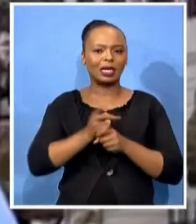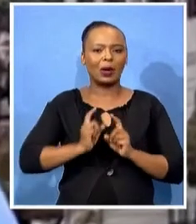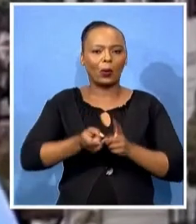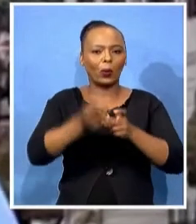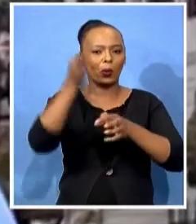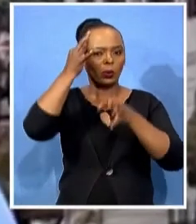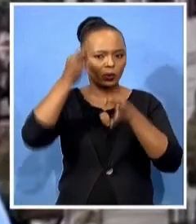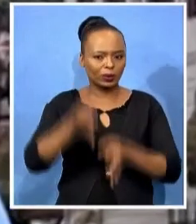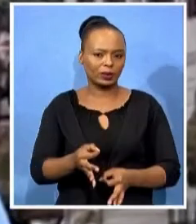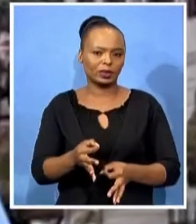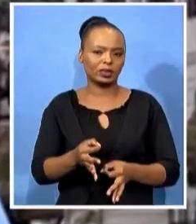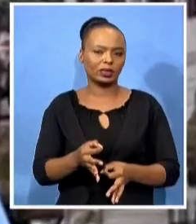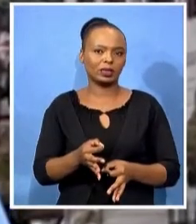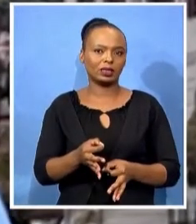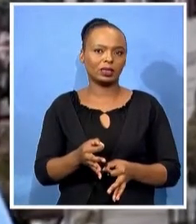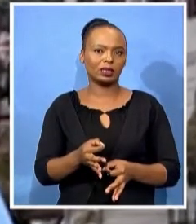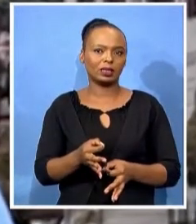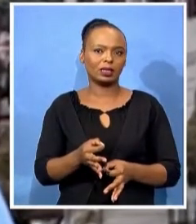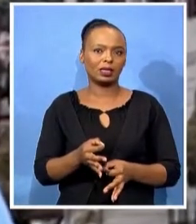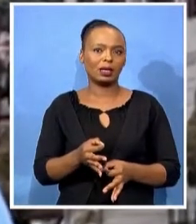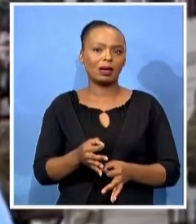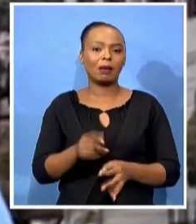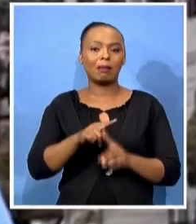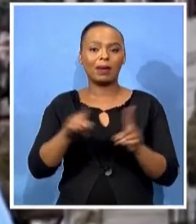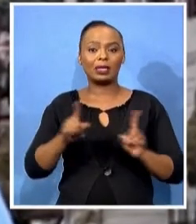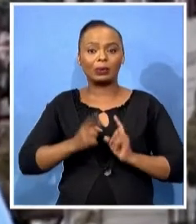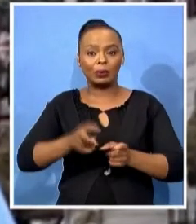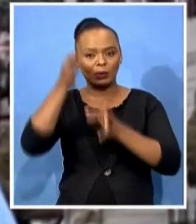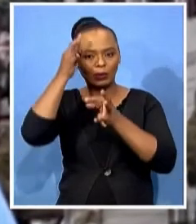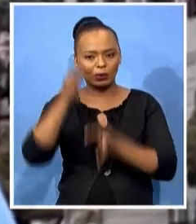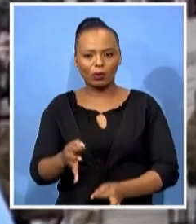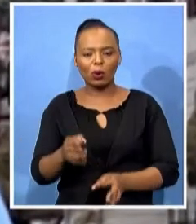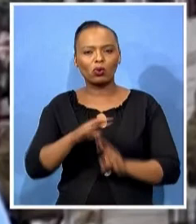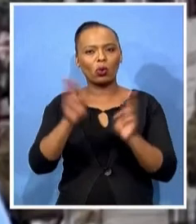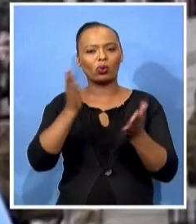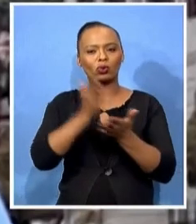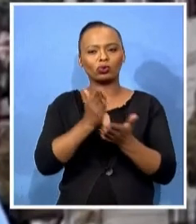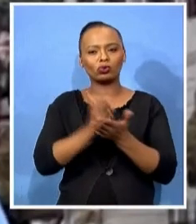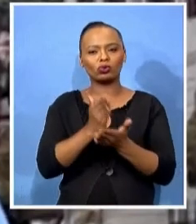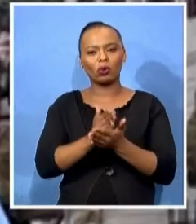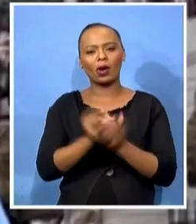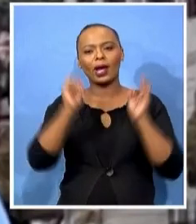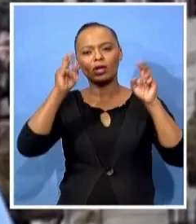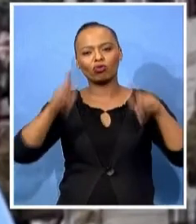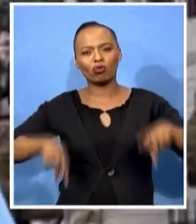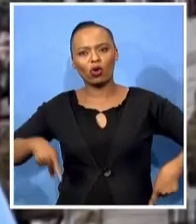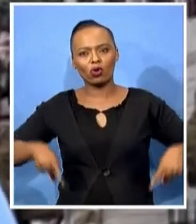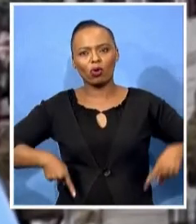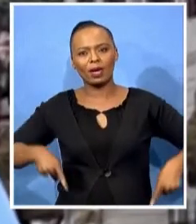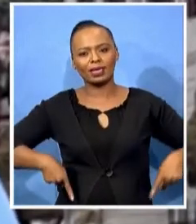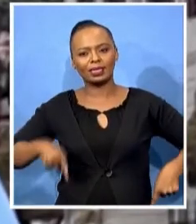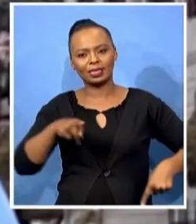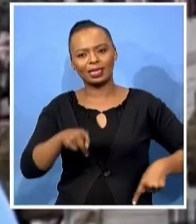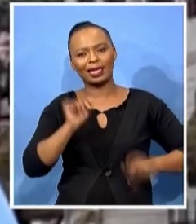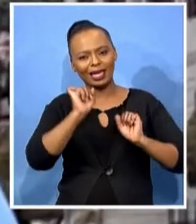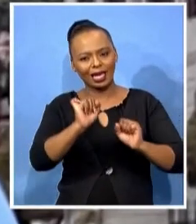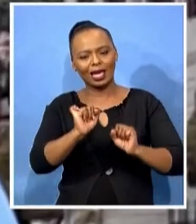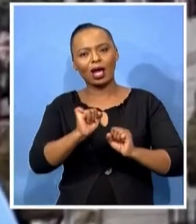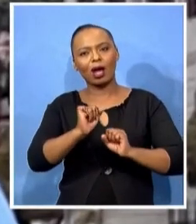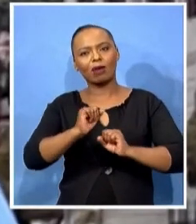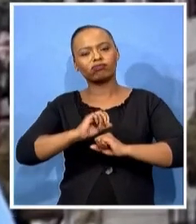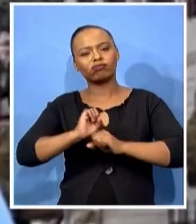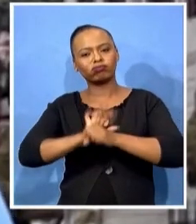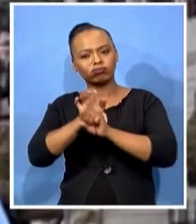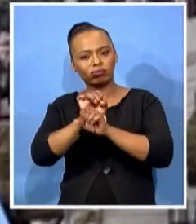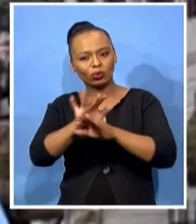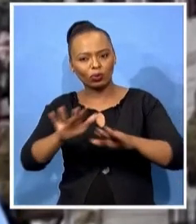the correct information regarding the procurement of a vaccine against COVID-19 and the current state of affairs in hospitals and healthcare